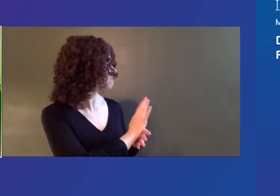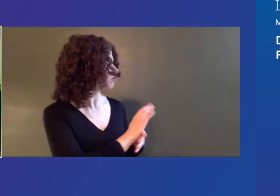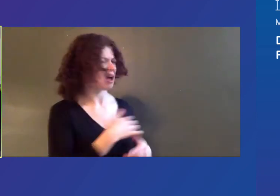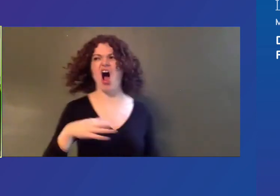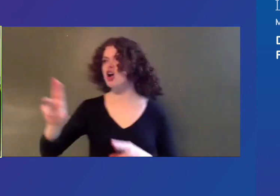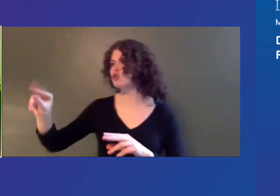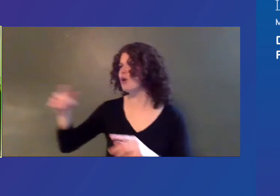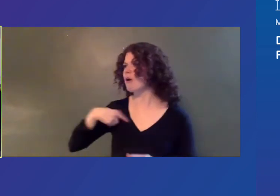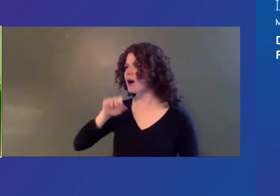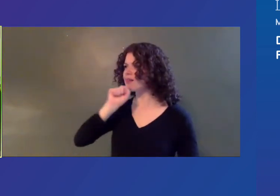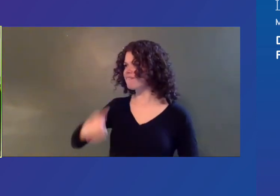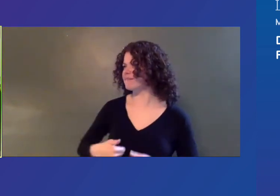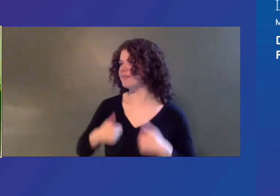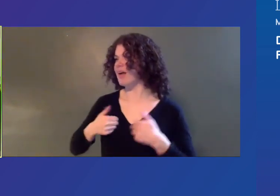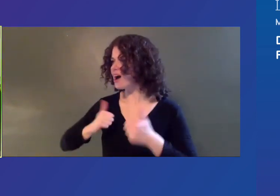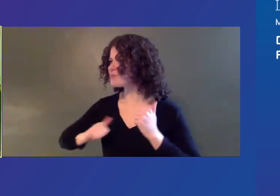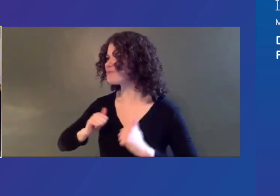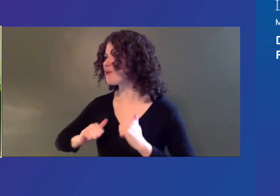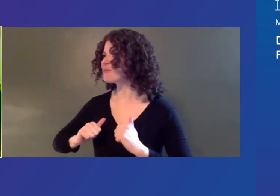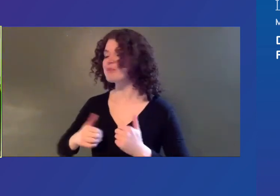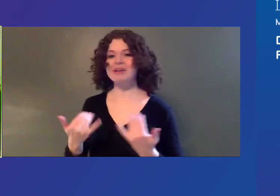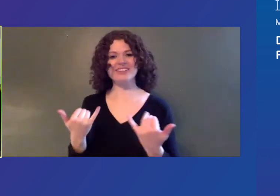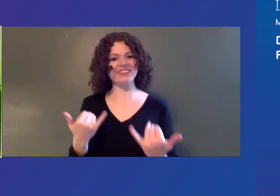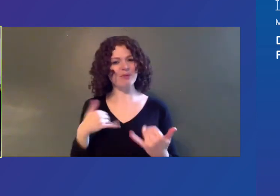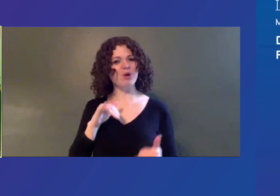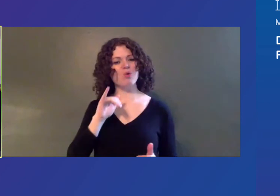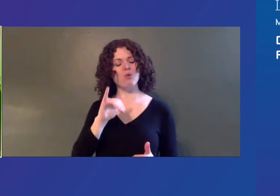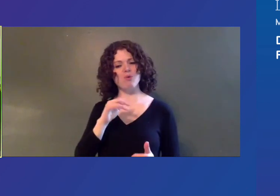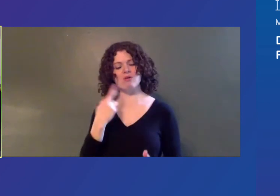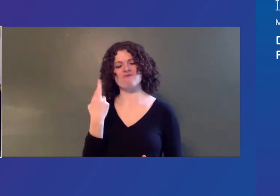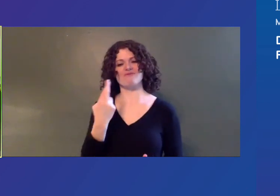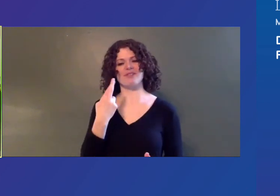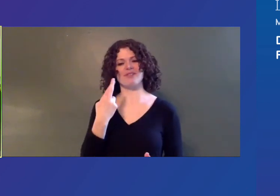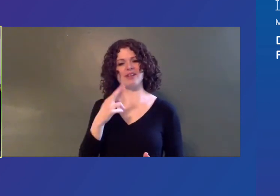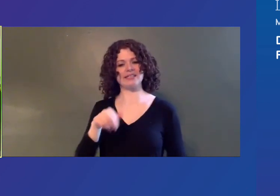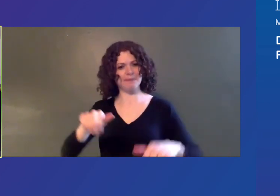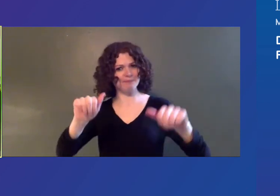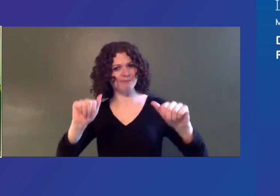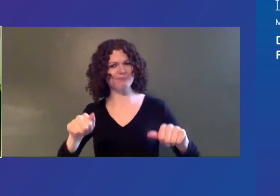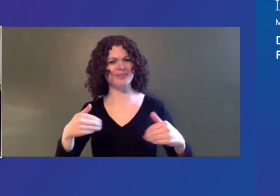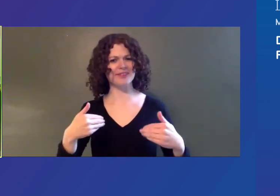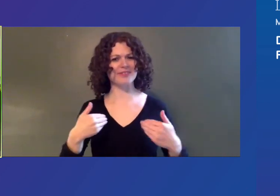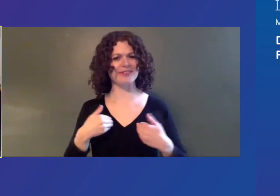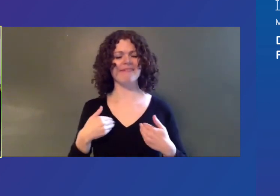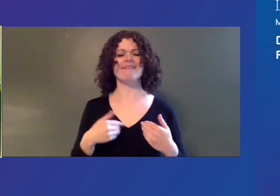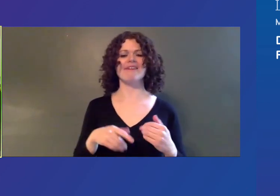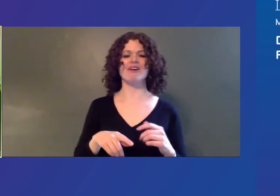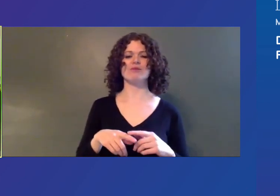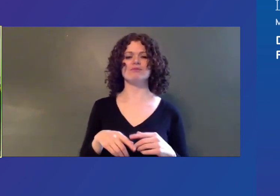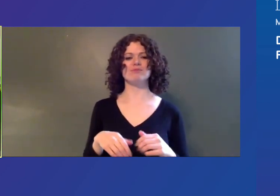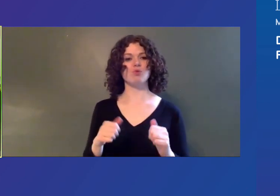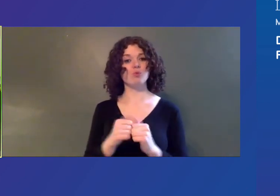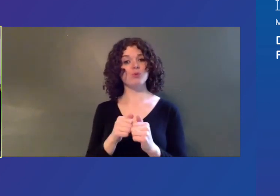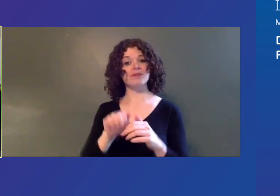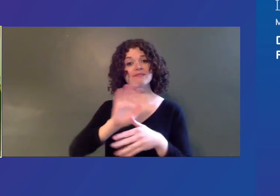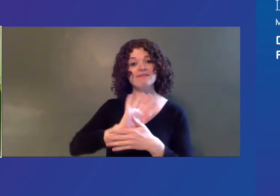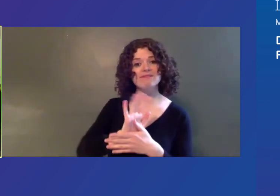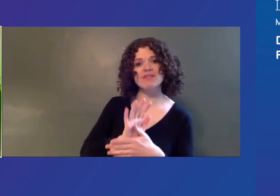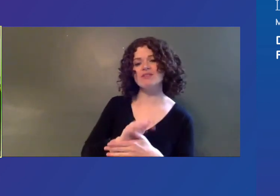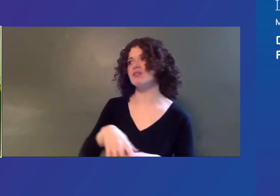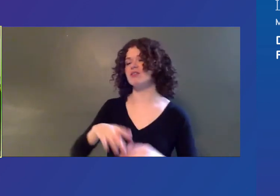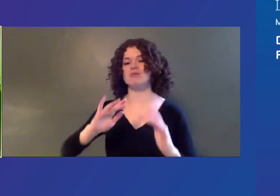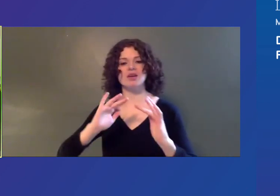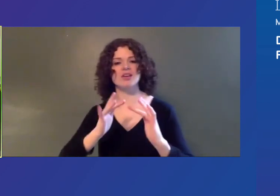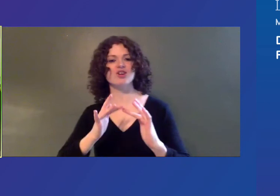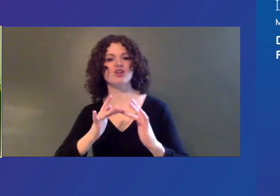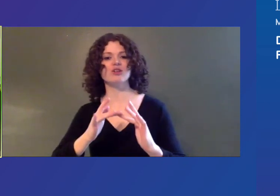I see the being in this position I was in helped me see the potential of reaching audiences in dance film. There are people in Europe. I have friends from